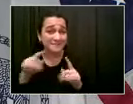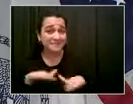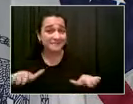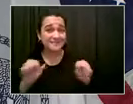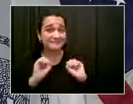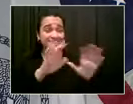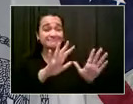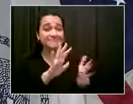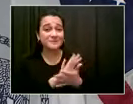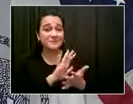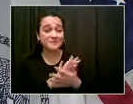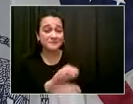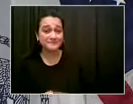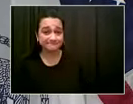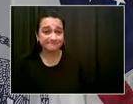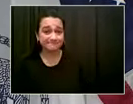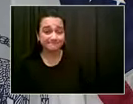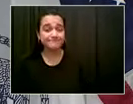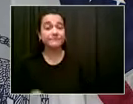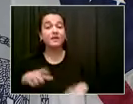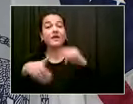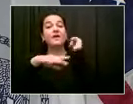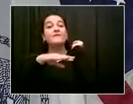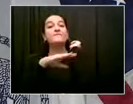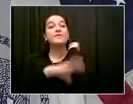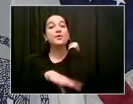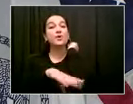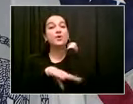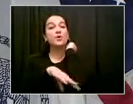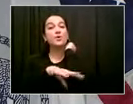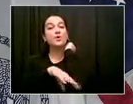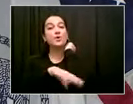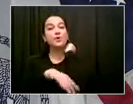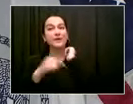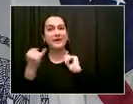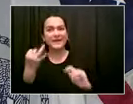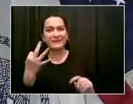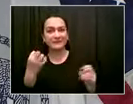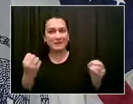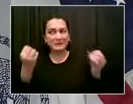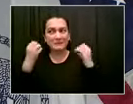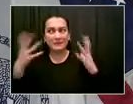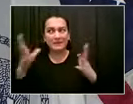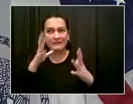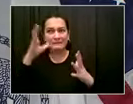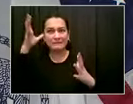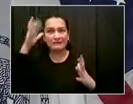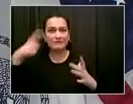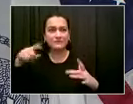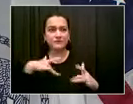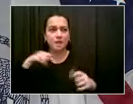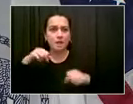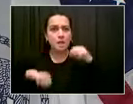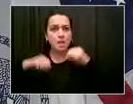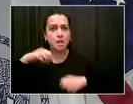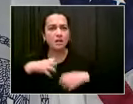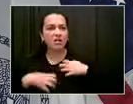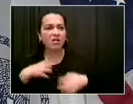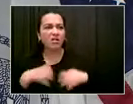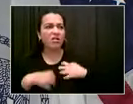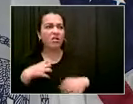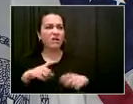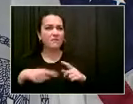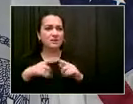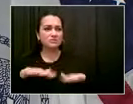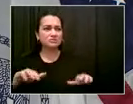families looking to all remote charters or looking to homeschool, which is obviously a much bigger lift than remote